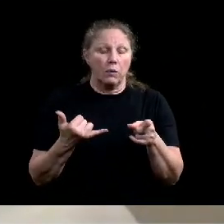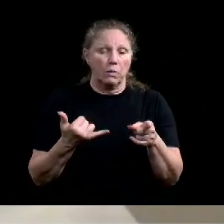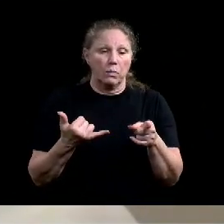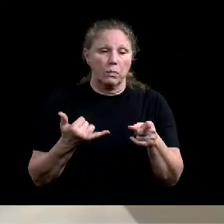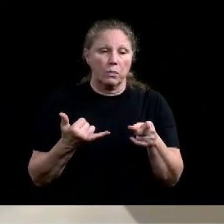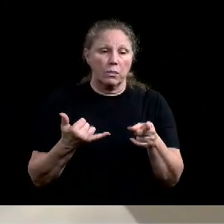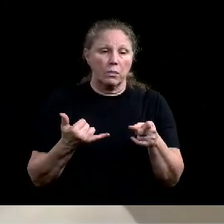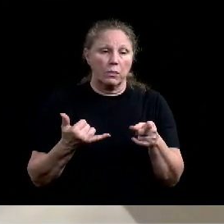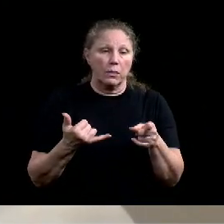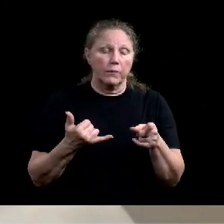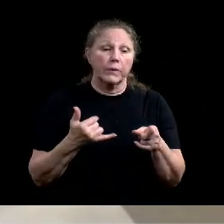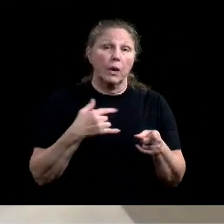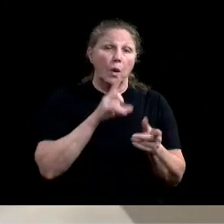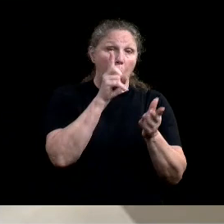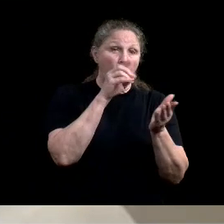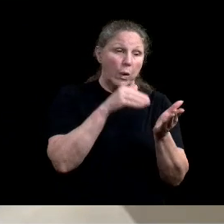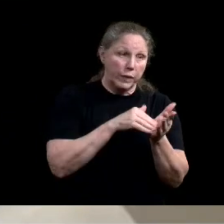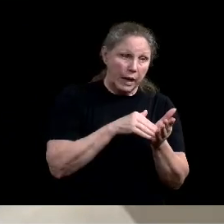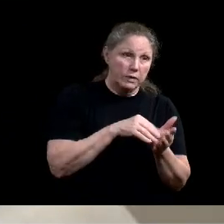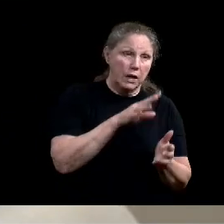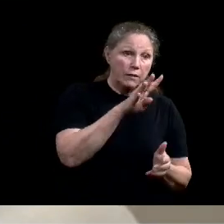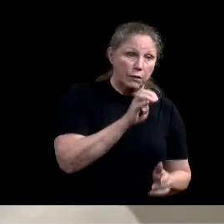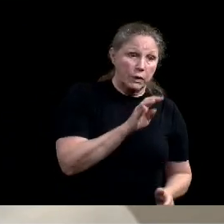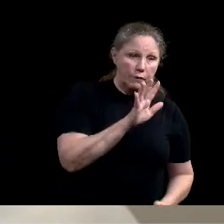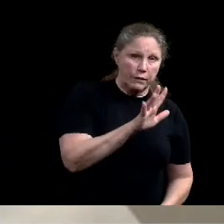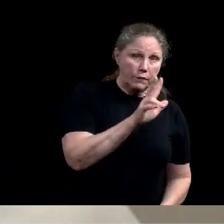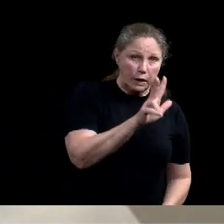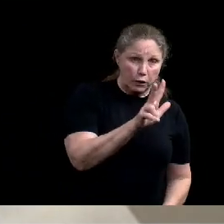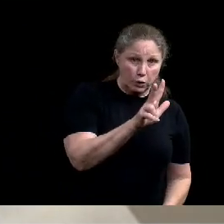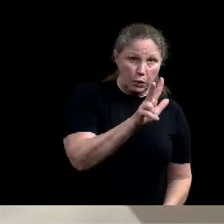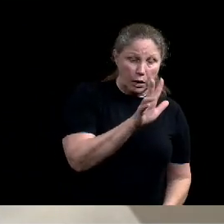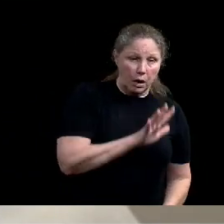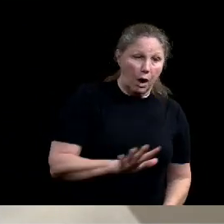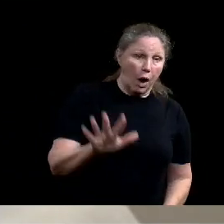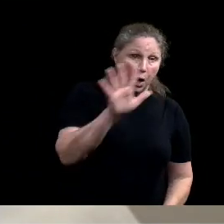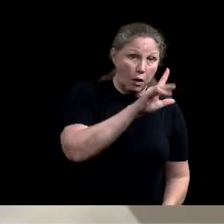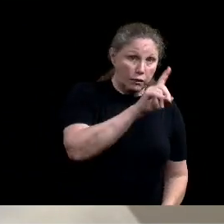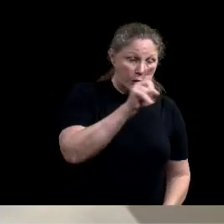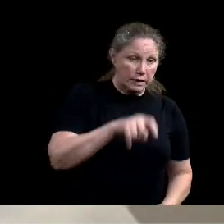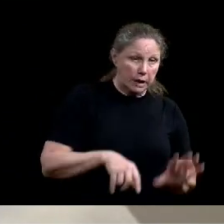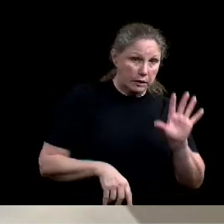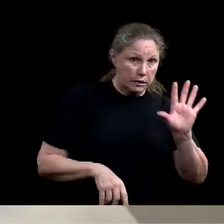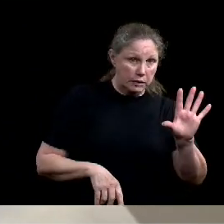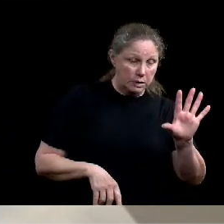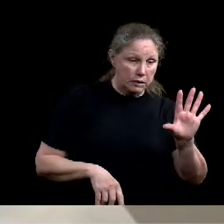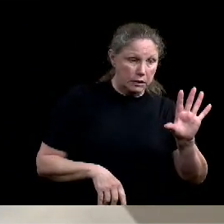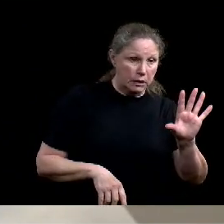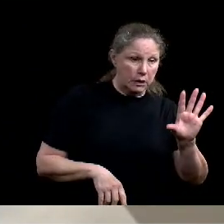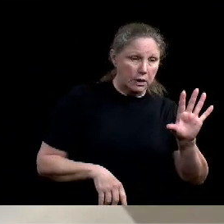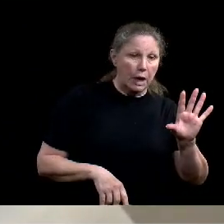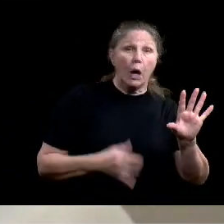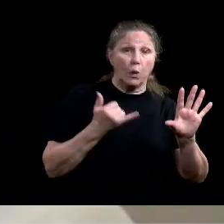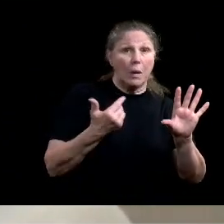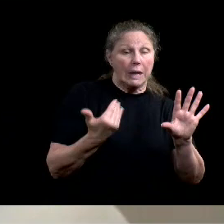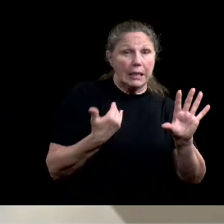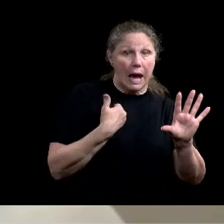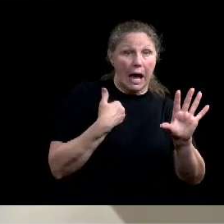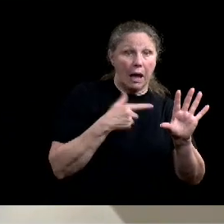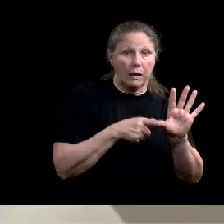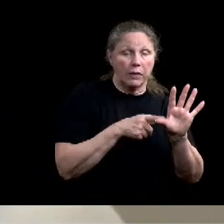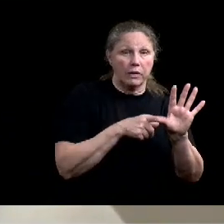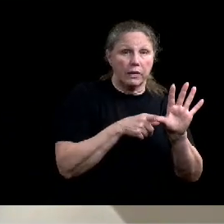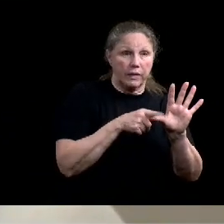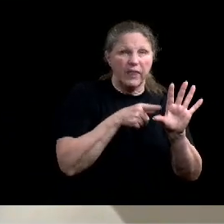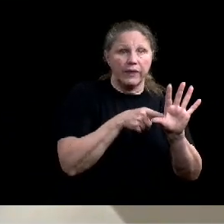1,453 across the state of Texas. And that's currently right now, we're in that period of peak in terms of hospital